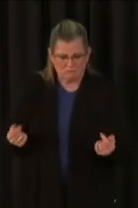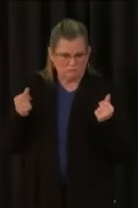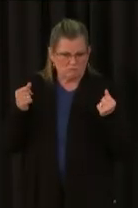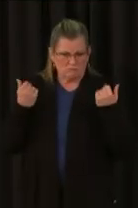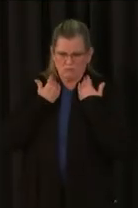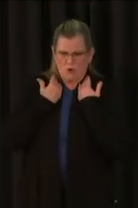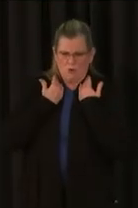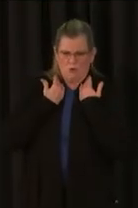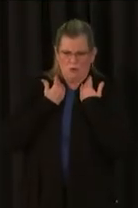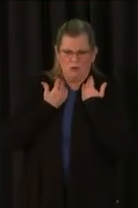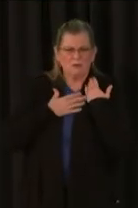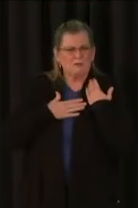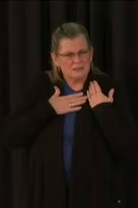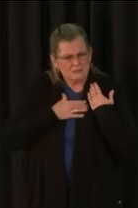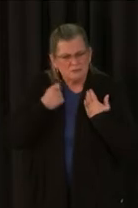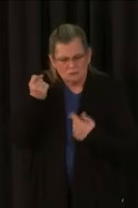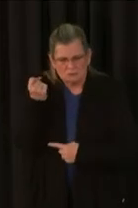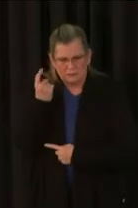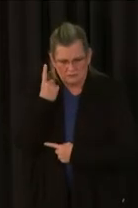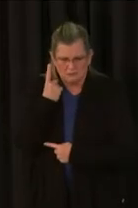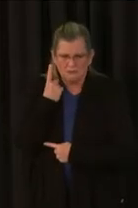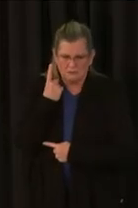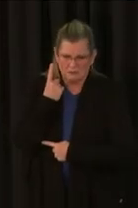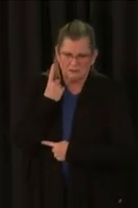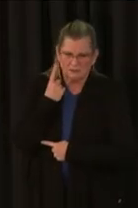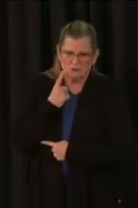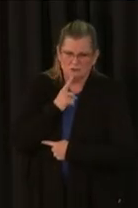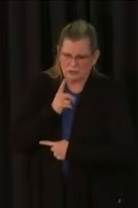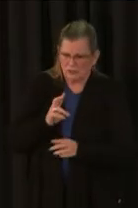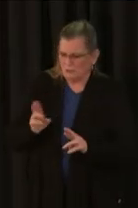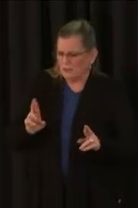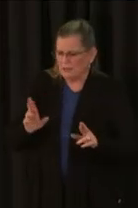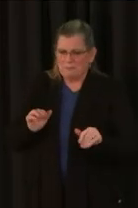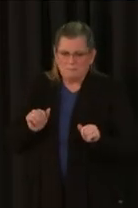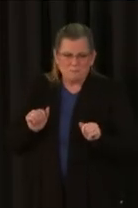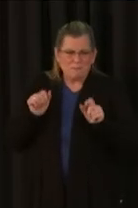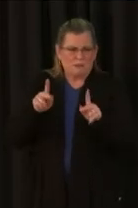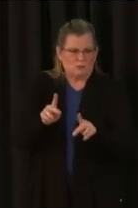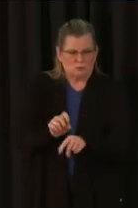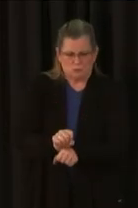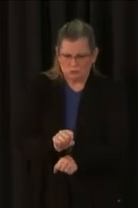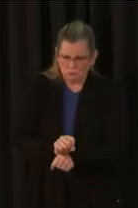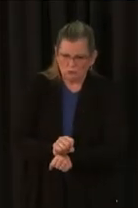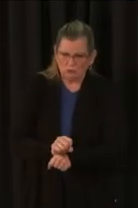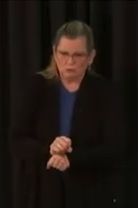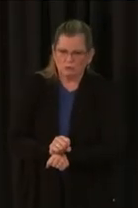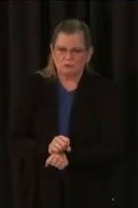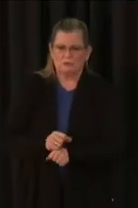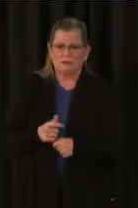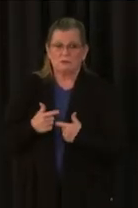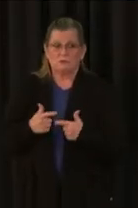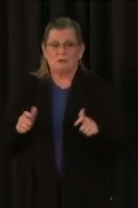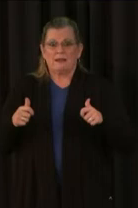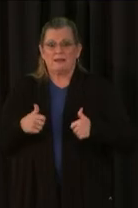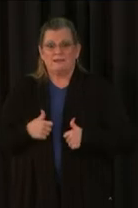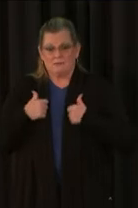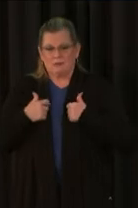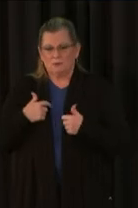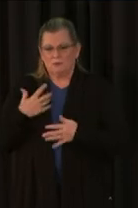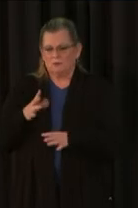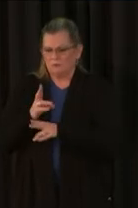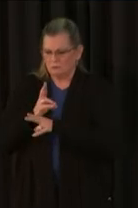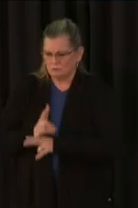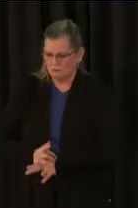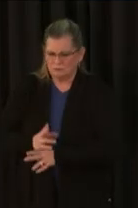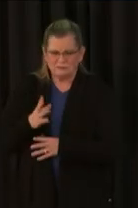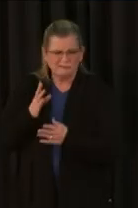please understand that we are here and we are ready to get back to work and produce the great events that we've done both in the past and